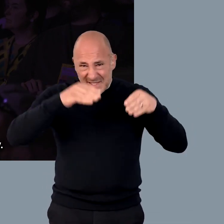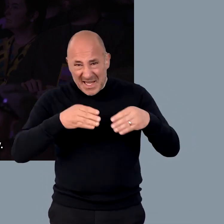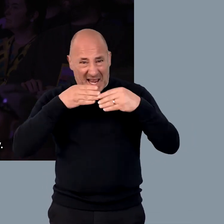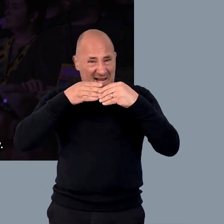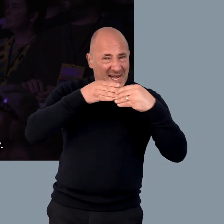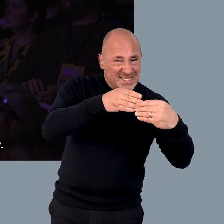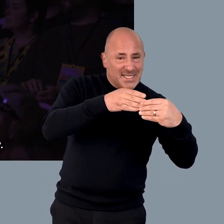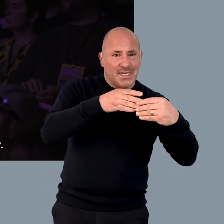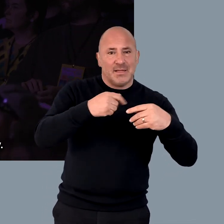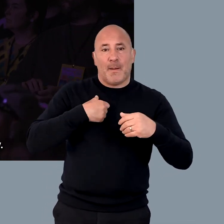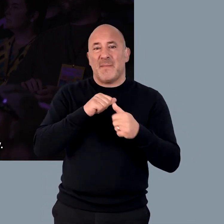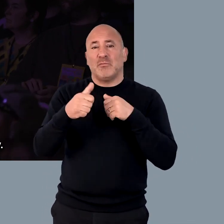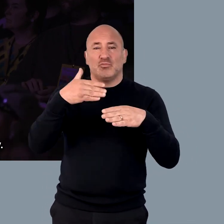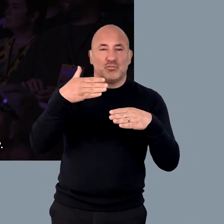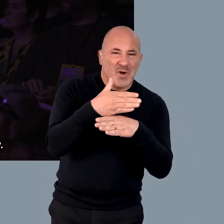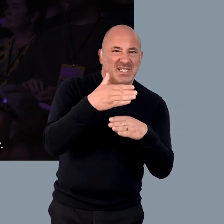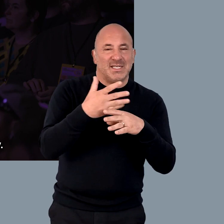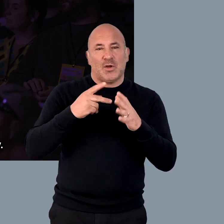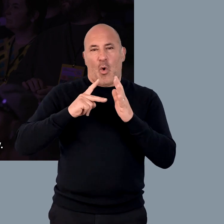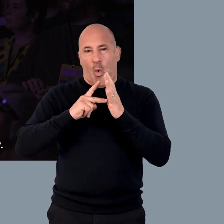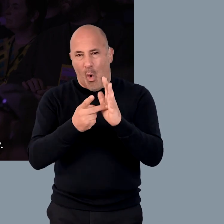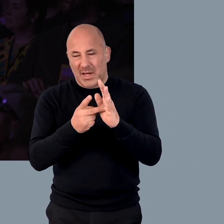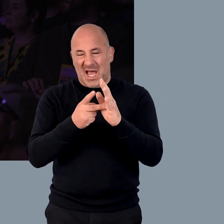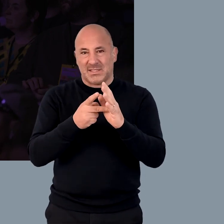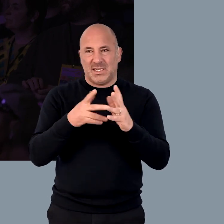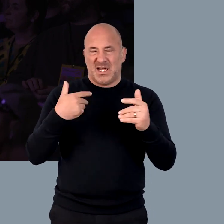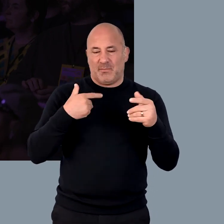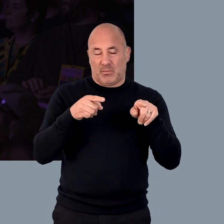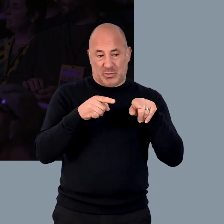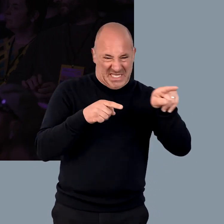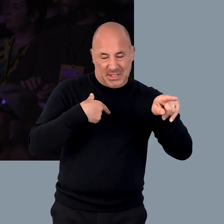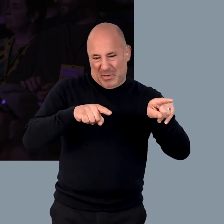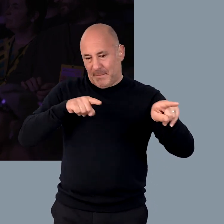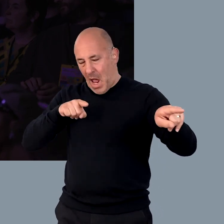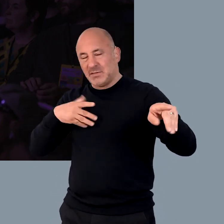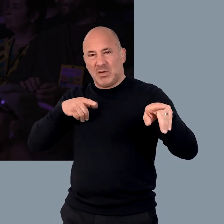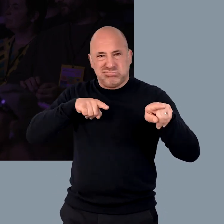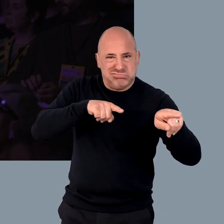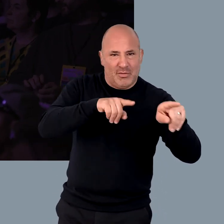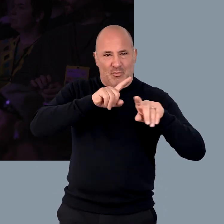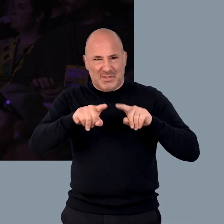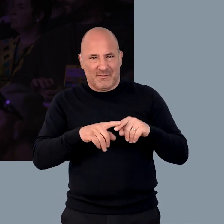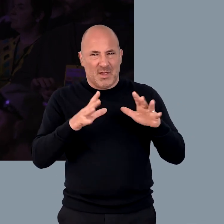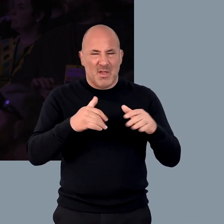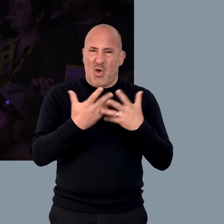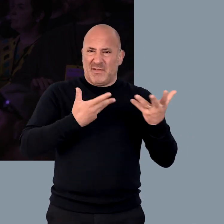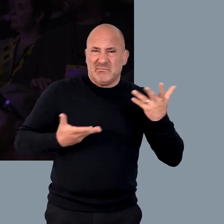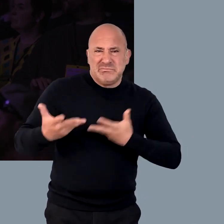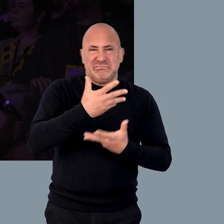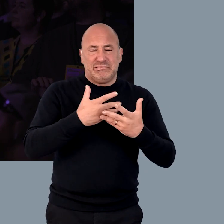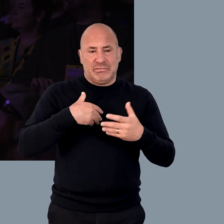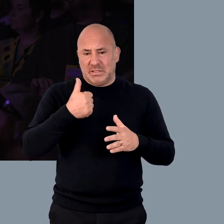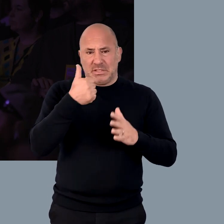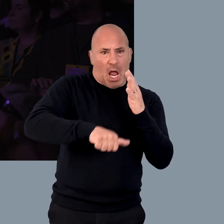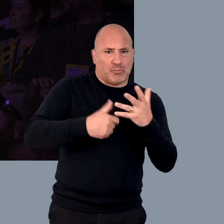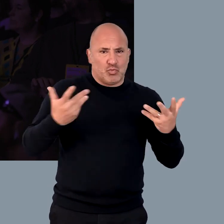sector are really deep in this work and are kind of leading the way and are best practice, alongside organisations who are earlier in their journey.